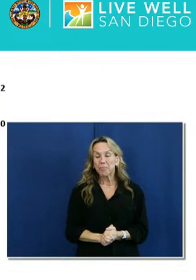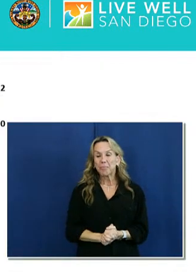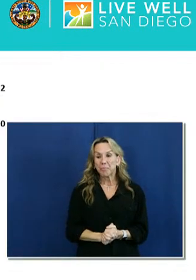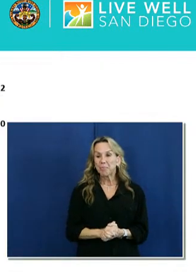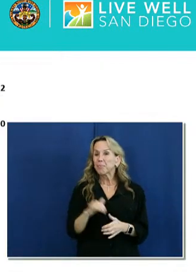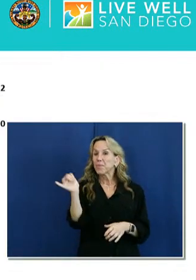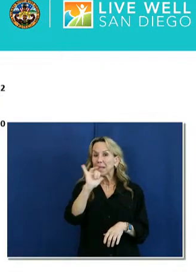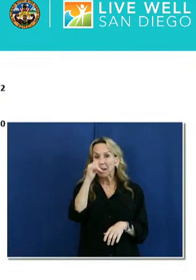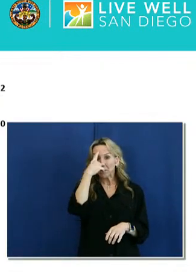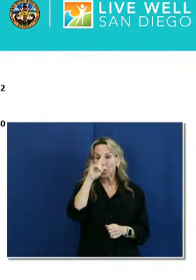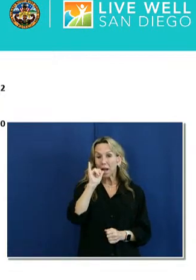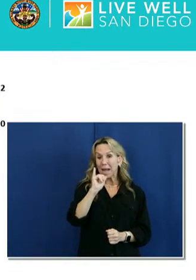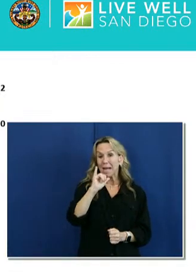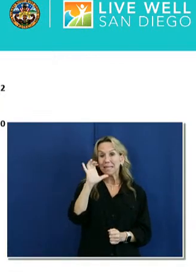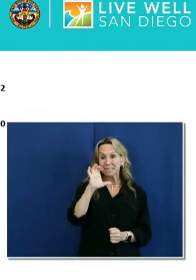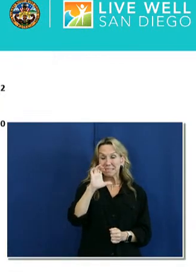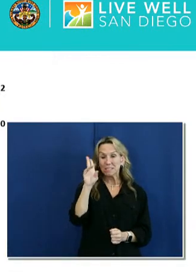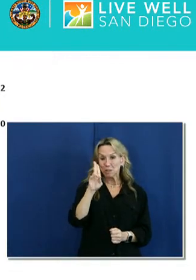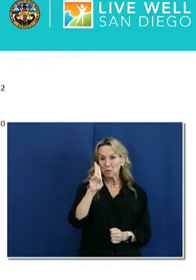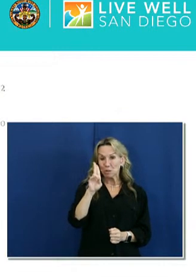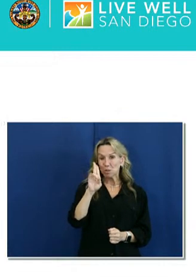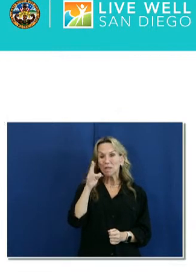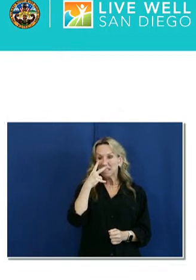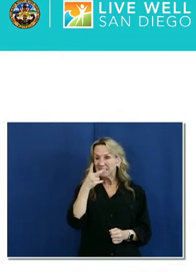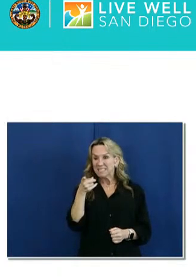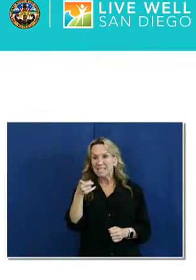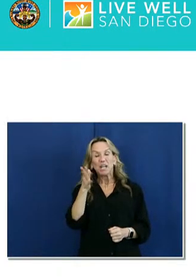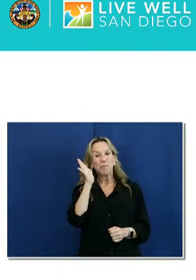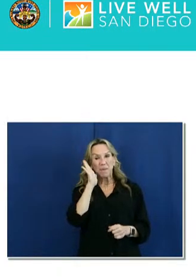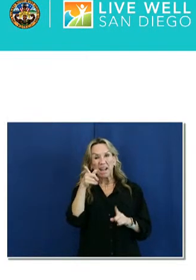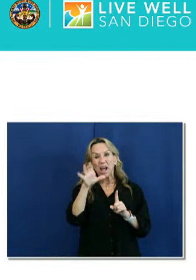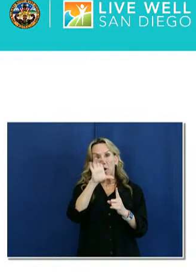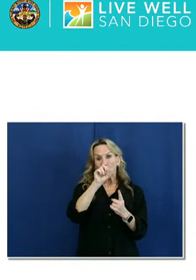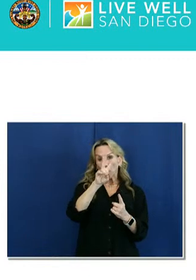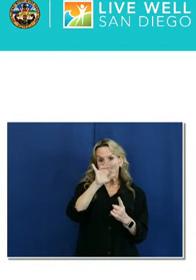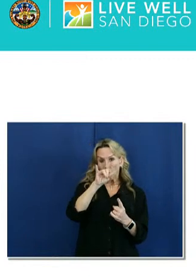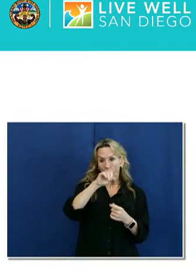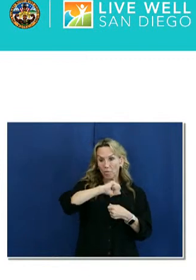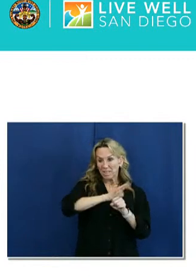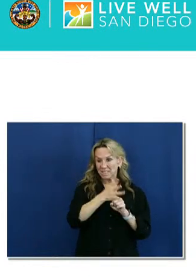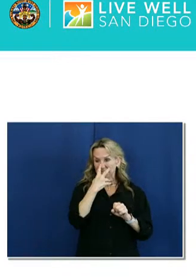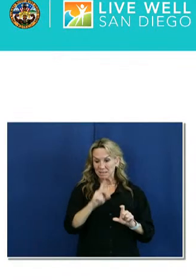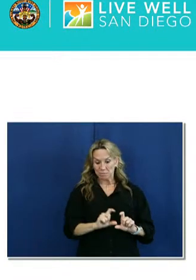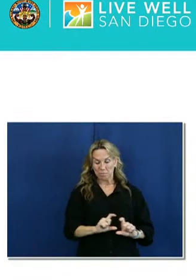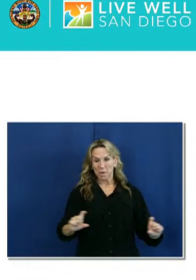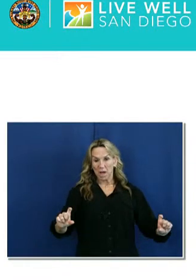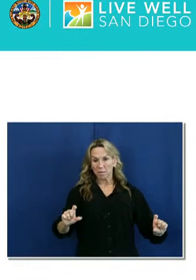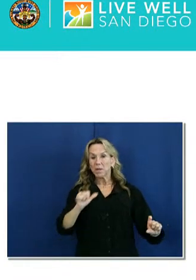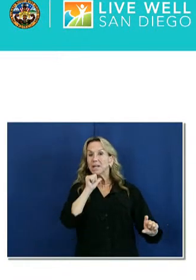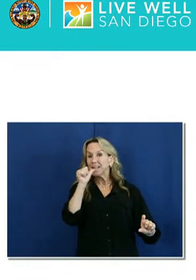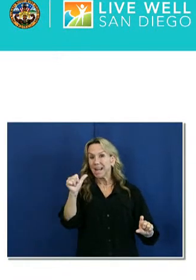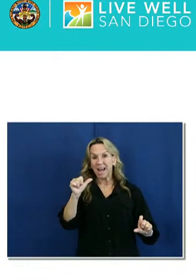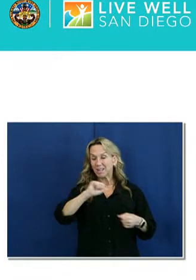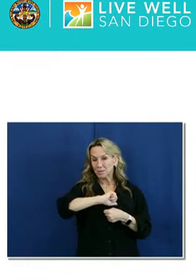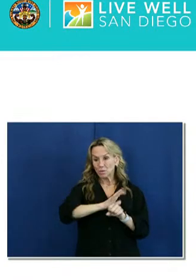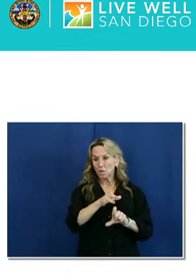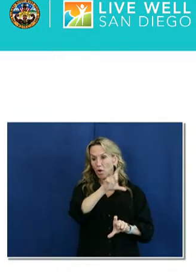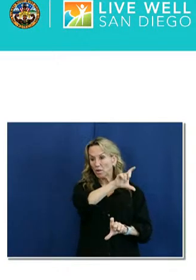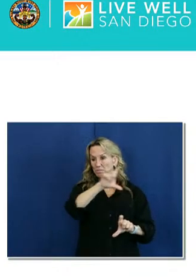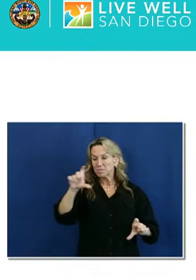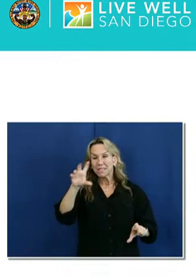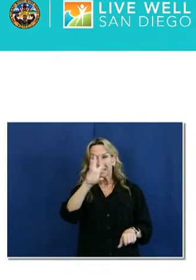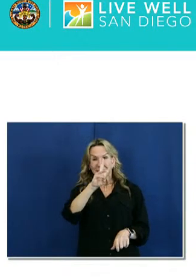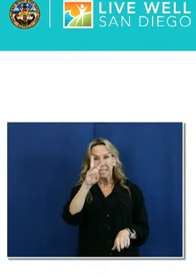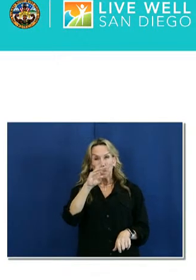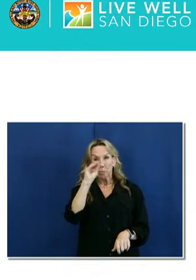then the same is true for ICU bed census. Both our COVID ICUs there at the bottom, our non-COVID at